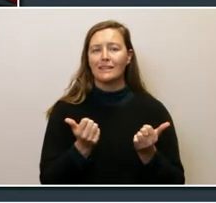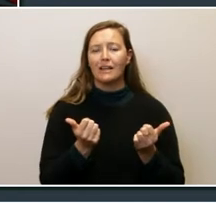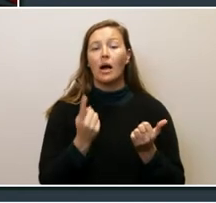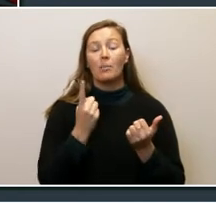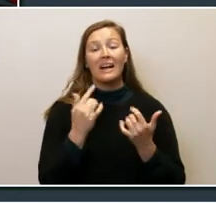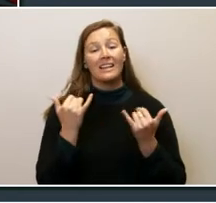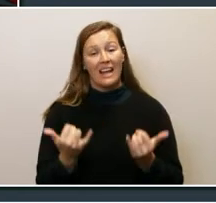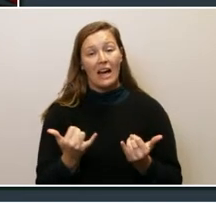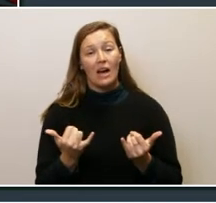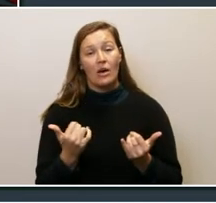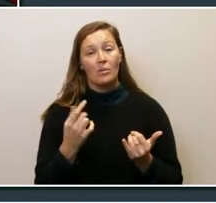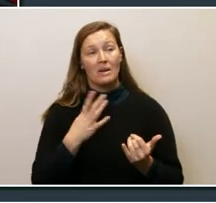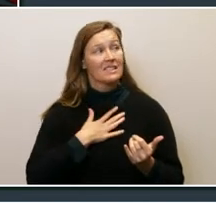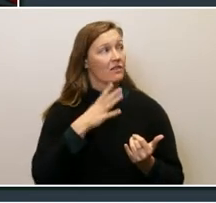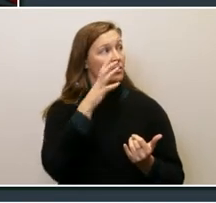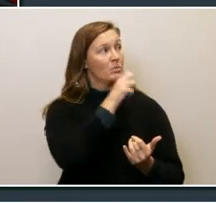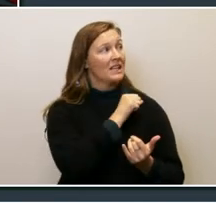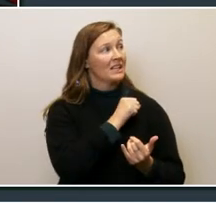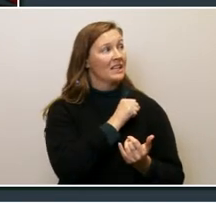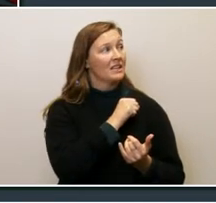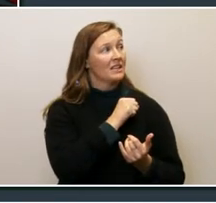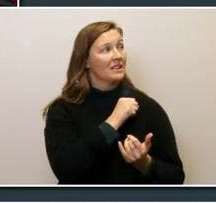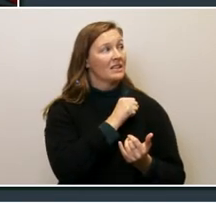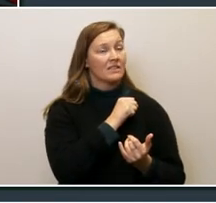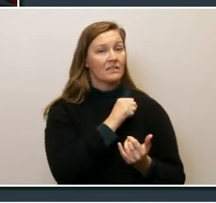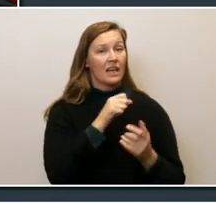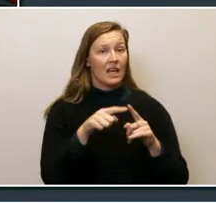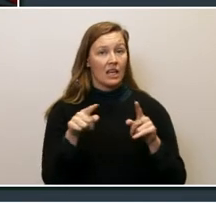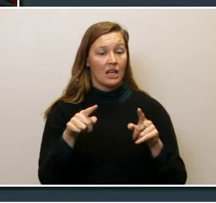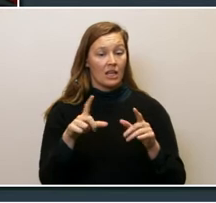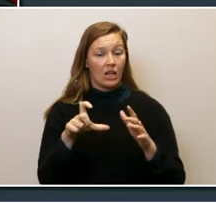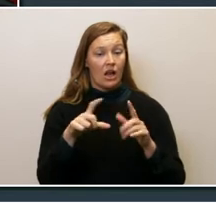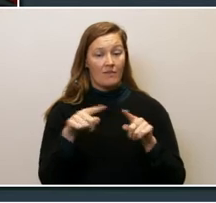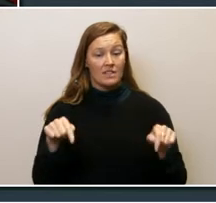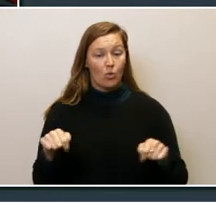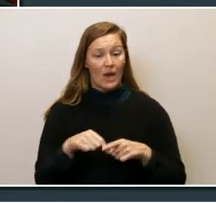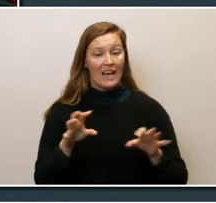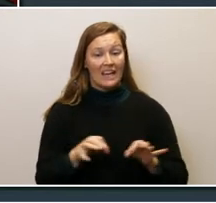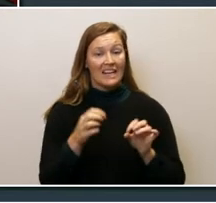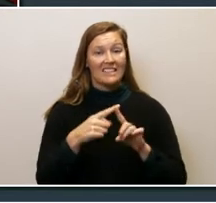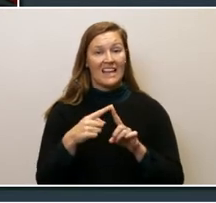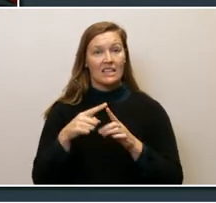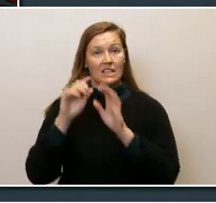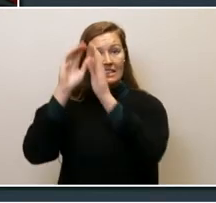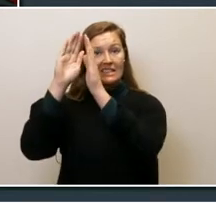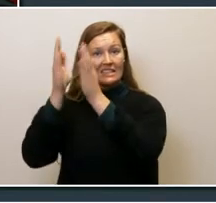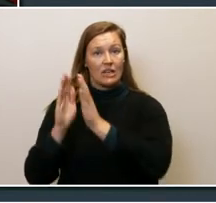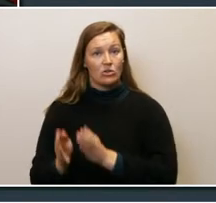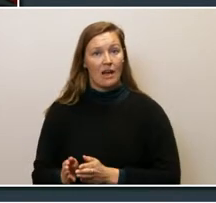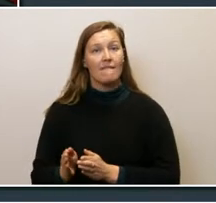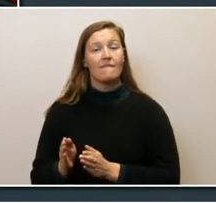It has now become what I believe the Clive Square Garden, certainly in the Cenotaph Lawn, has